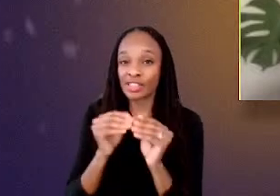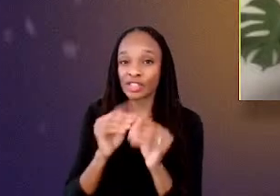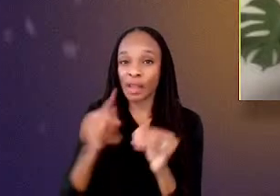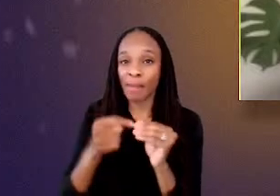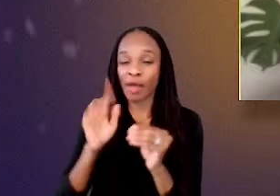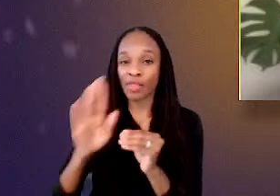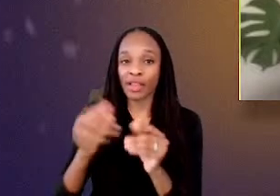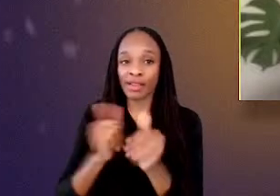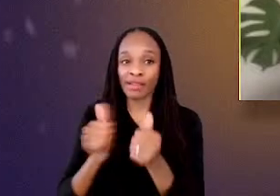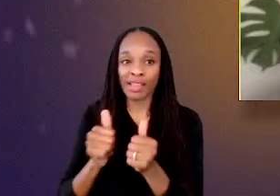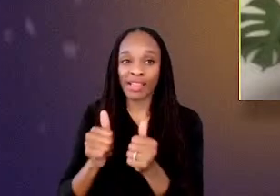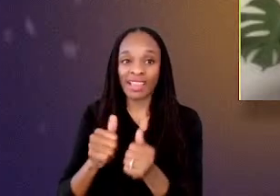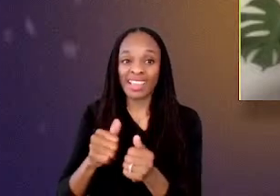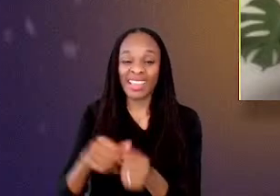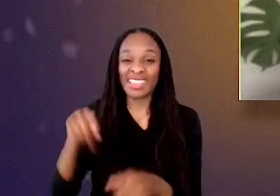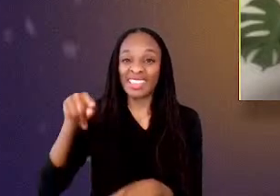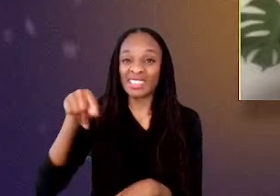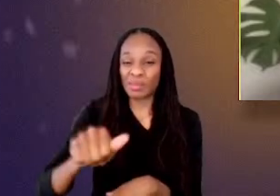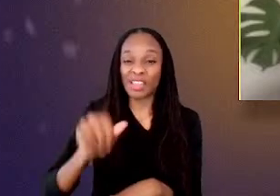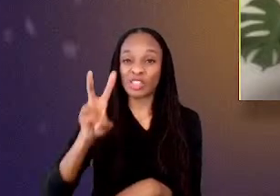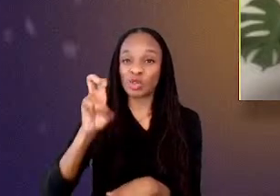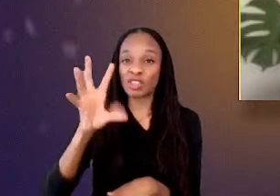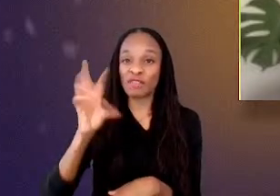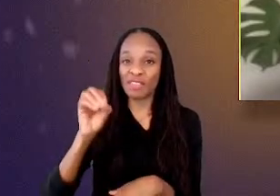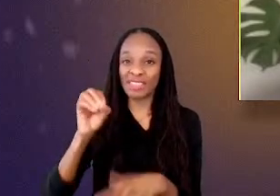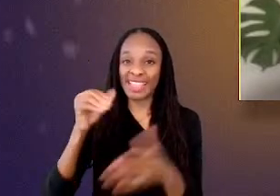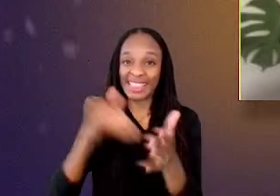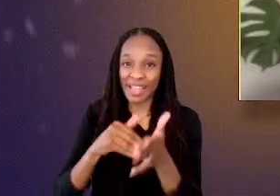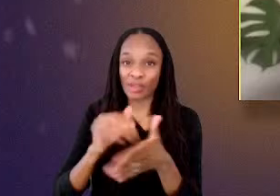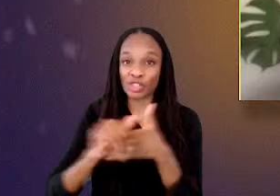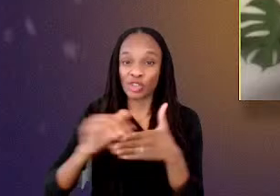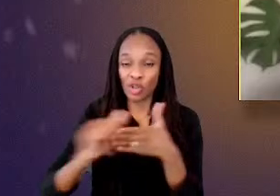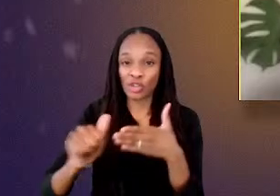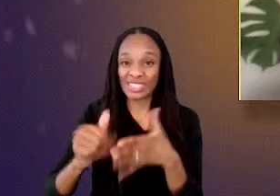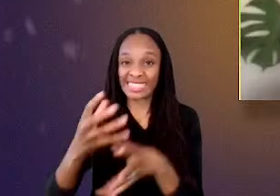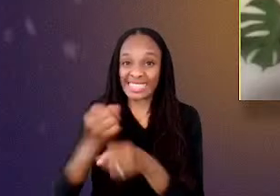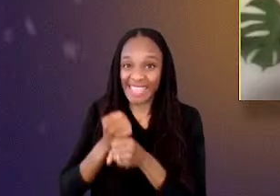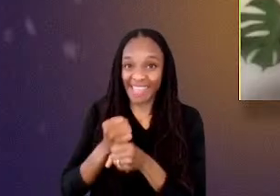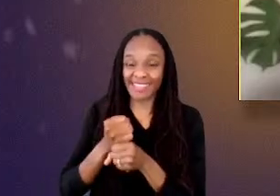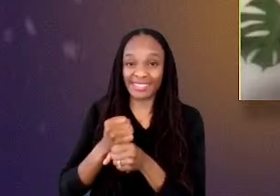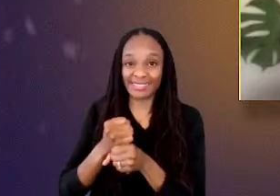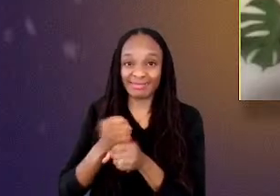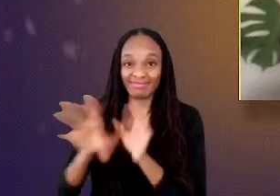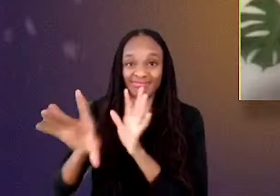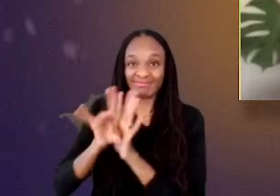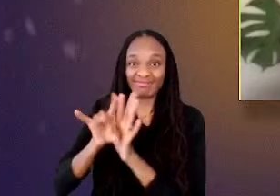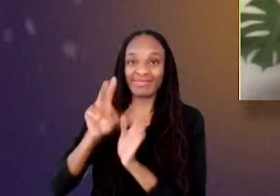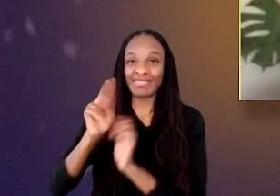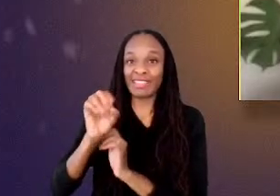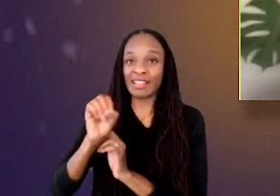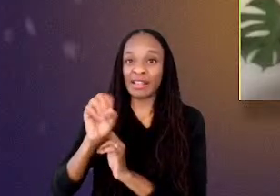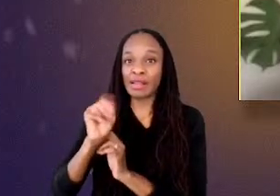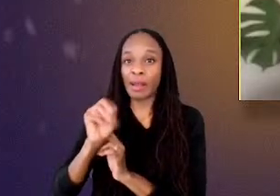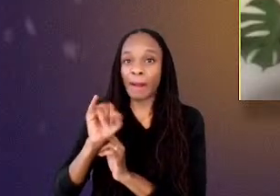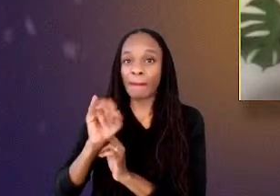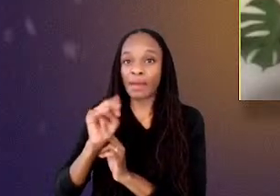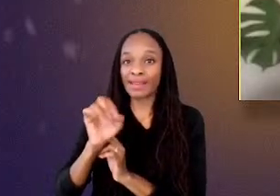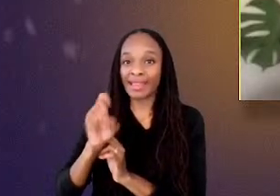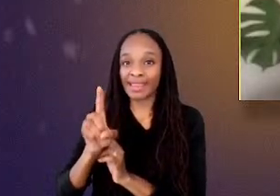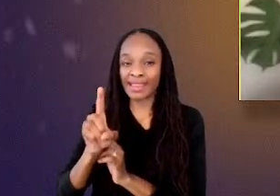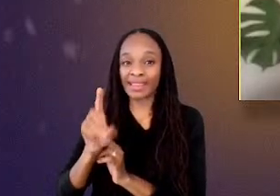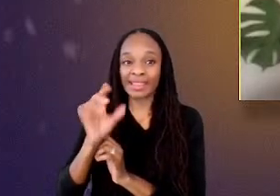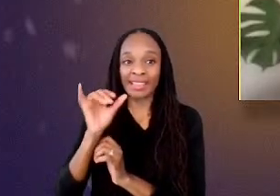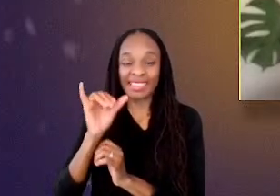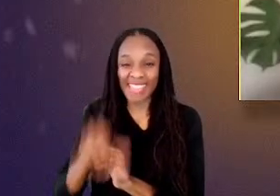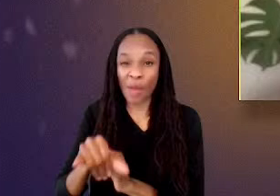they spent $250,000 to get on the to get nominated, and that was by all accountings the